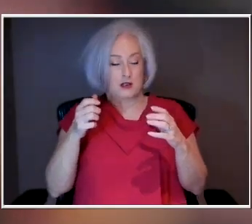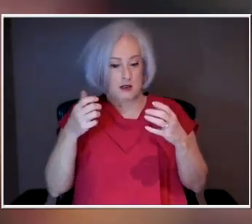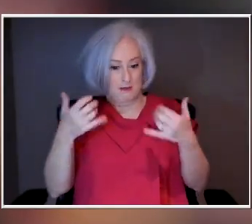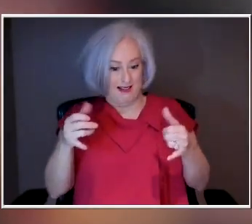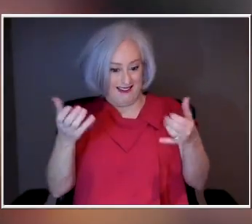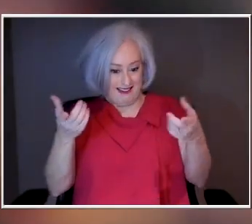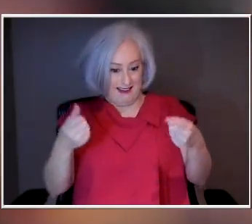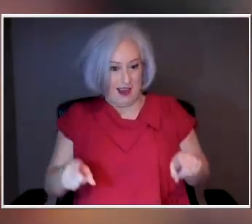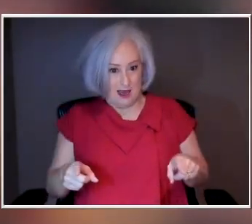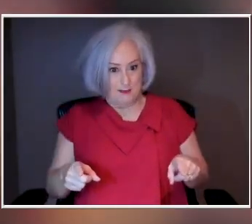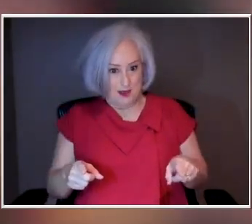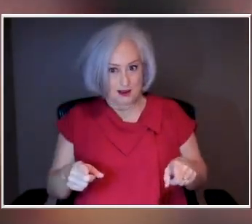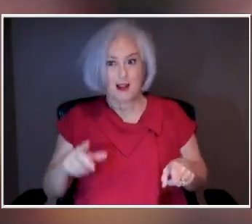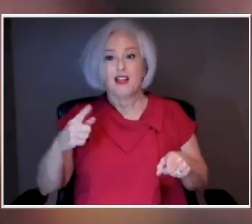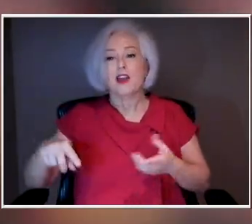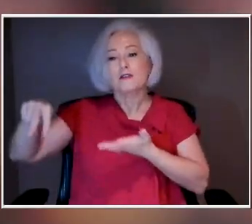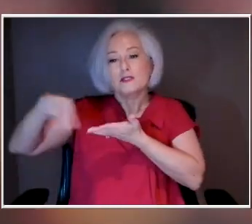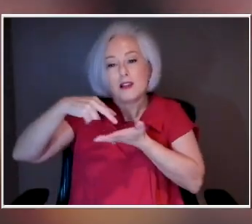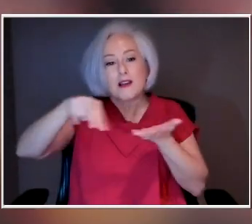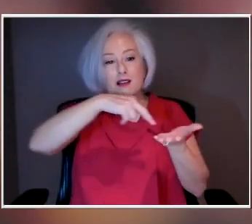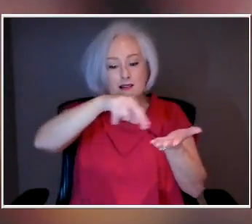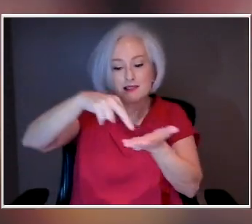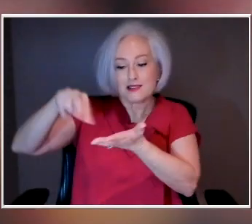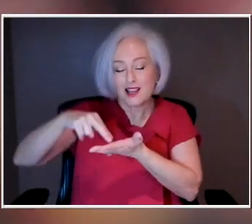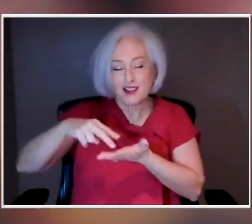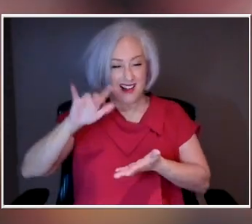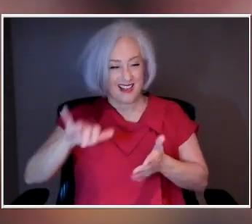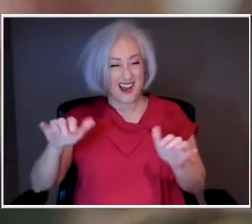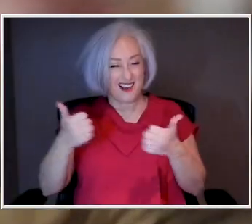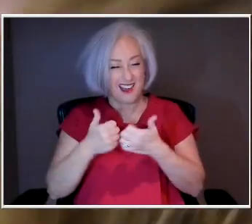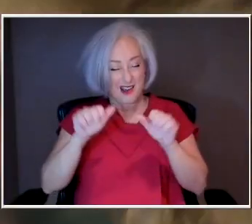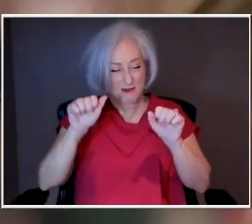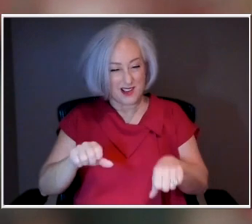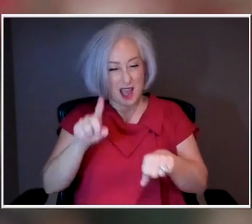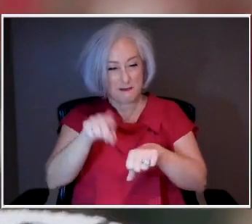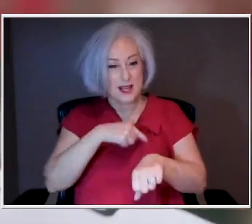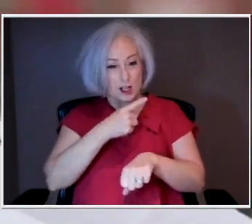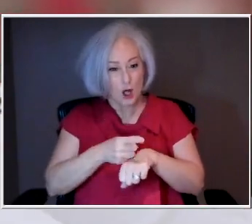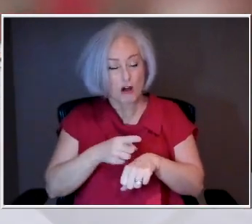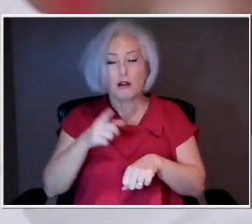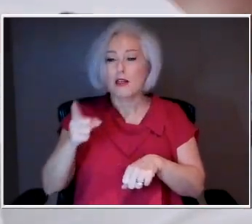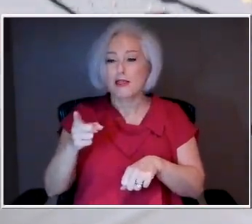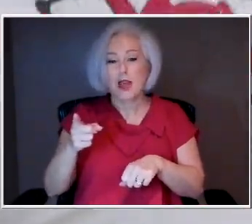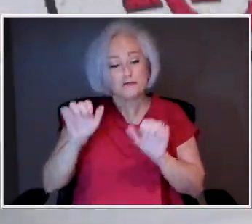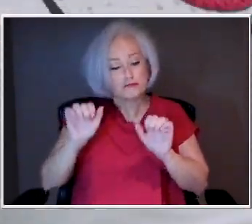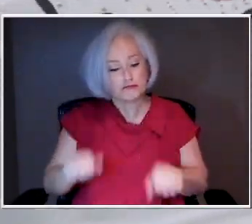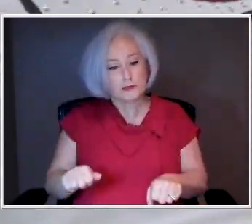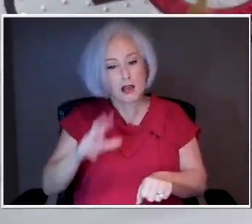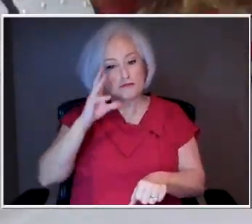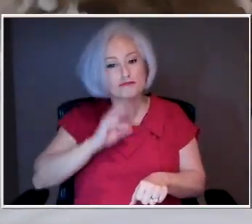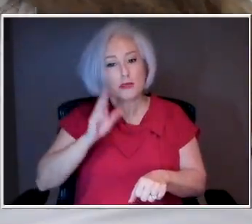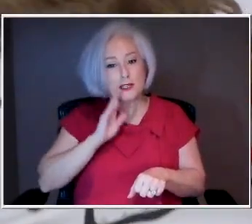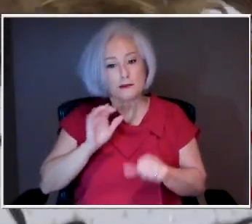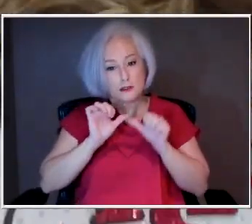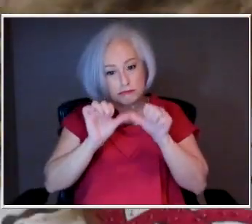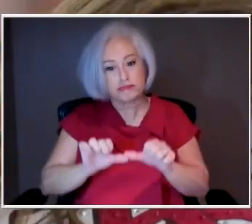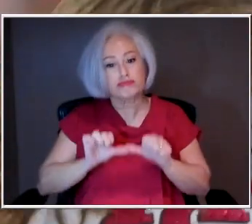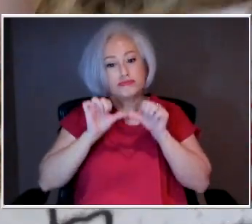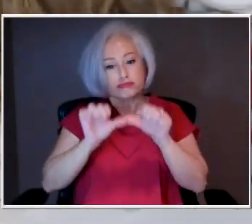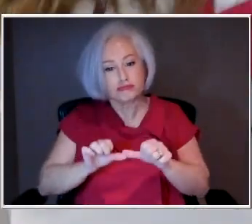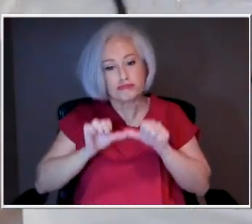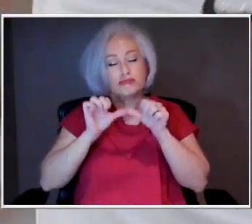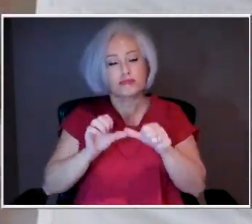day to really, spend some time looking at what they're doing. Every time the ball is not in play, they're